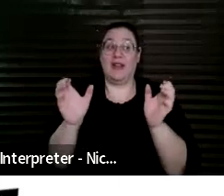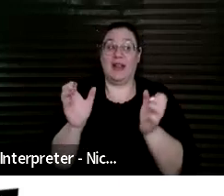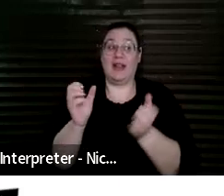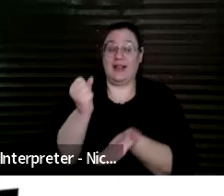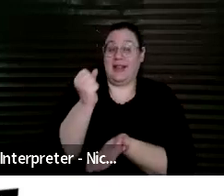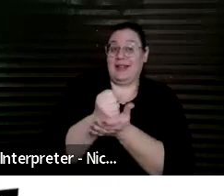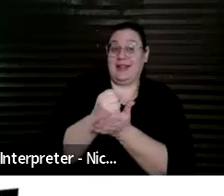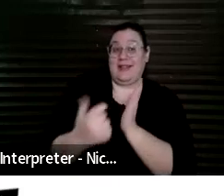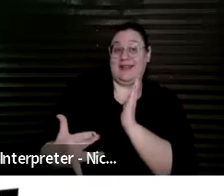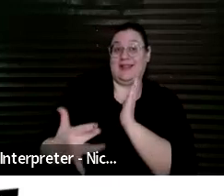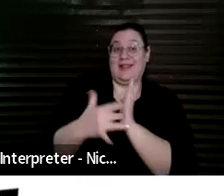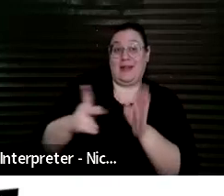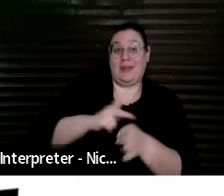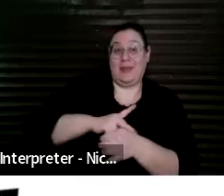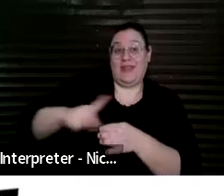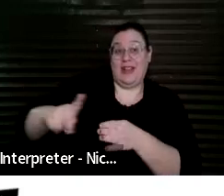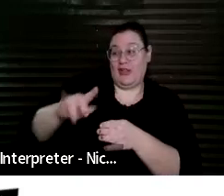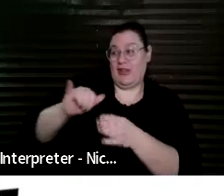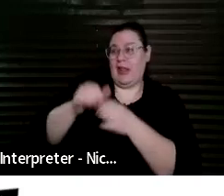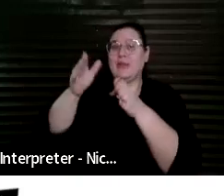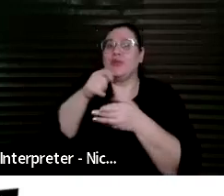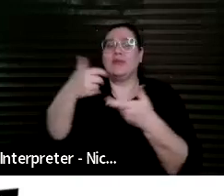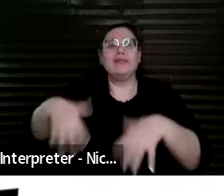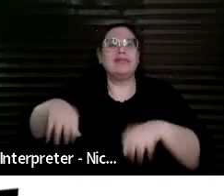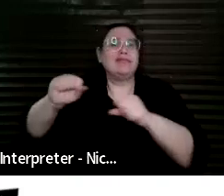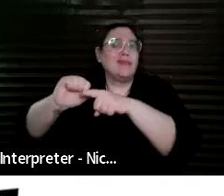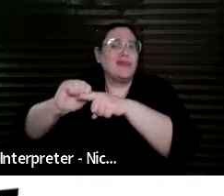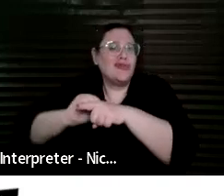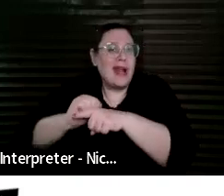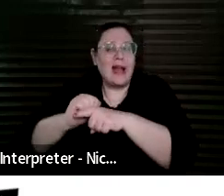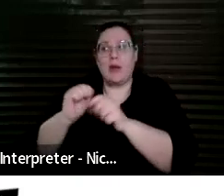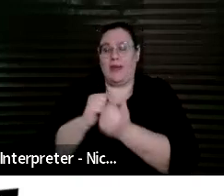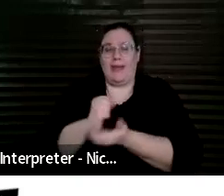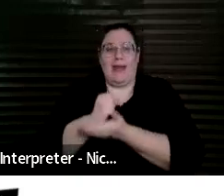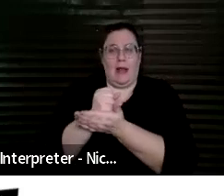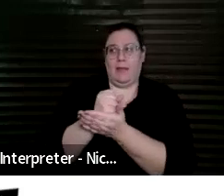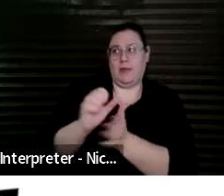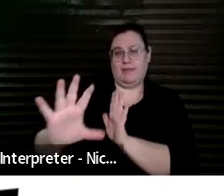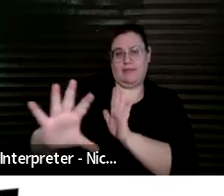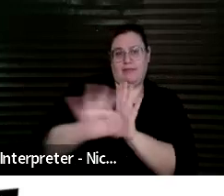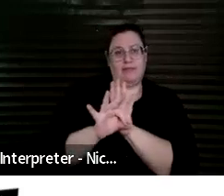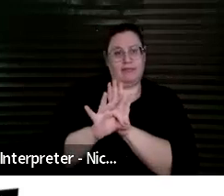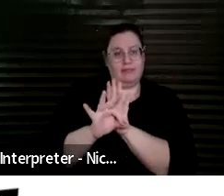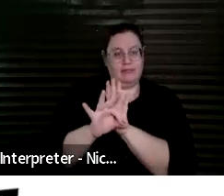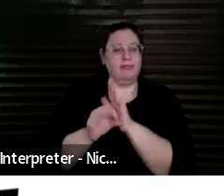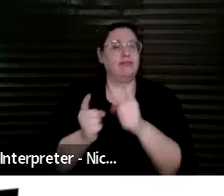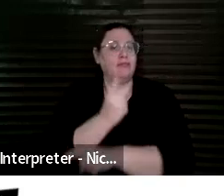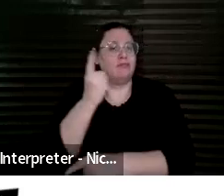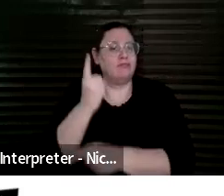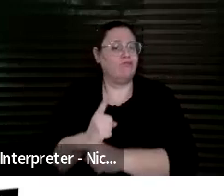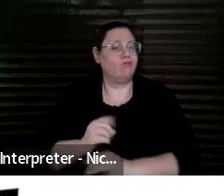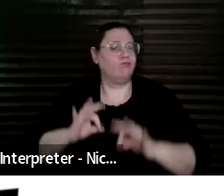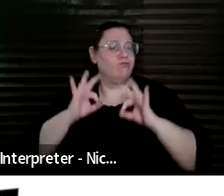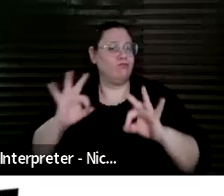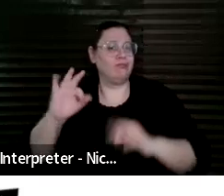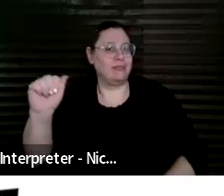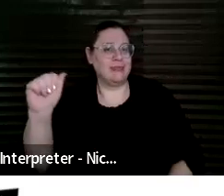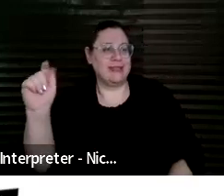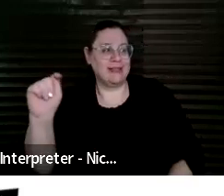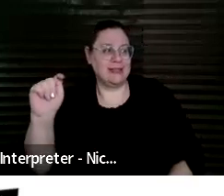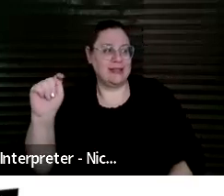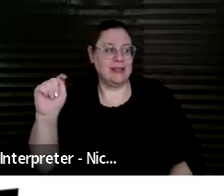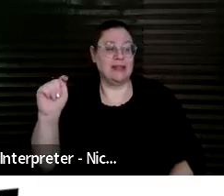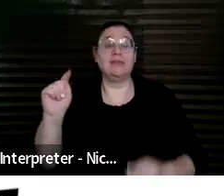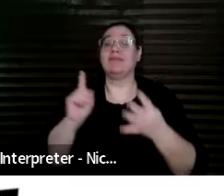assisting with the selection of appropriate AT. And there are housing and healthcare professionals such